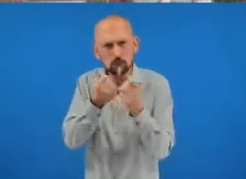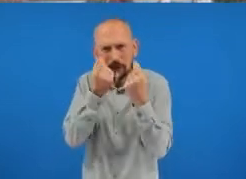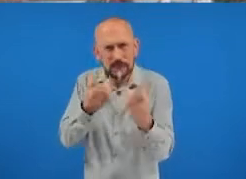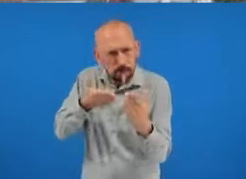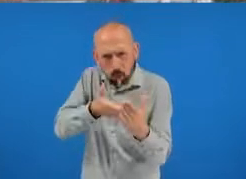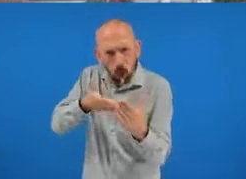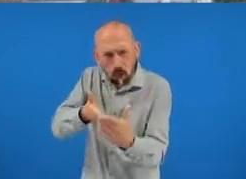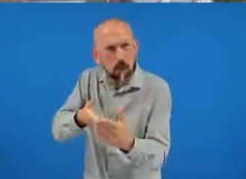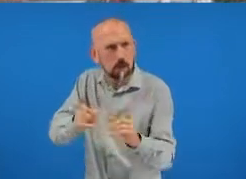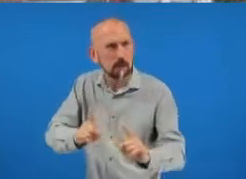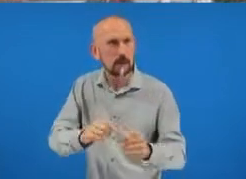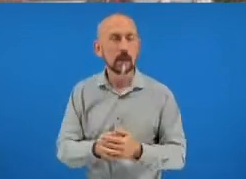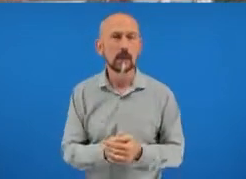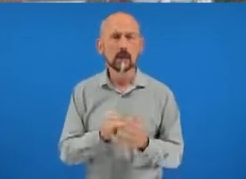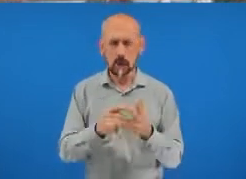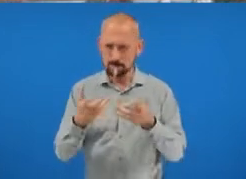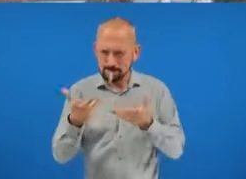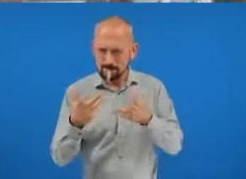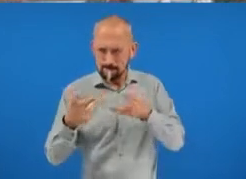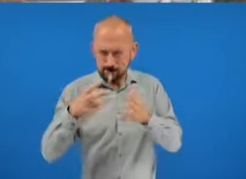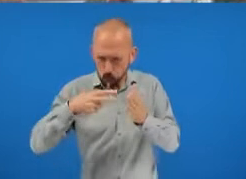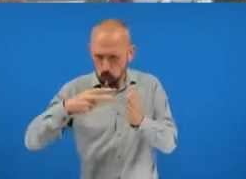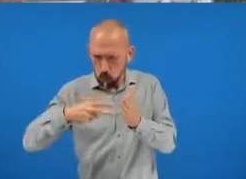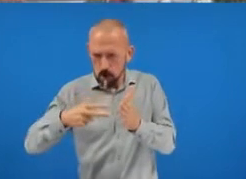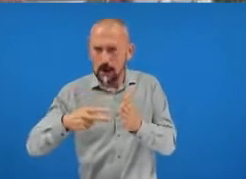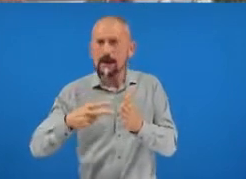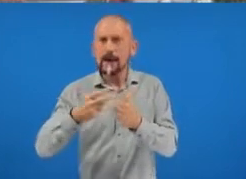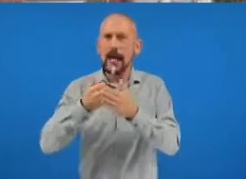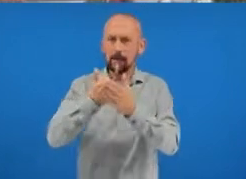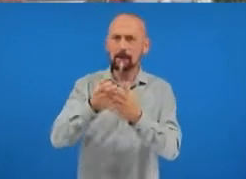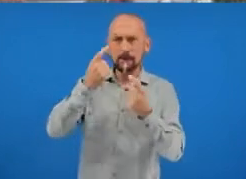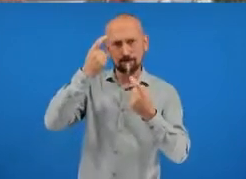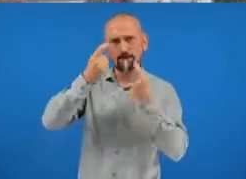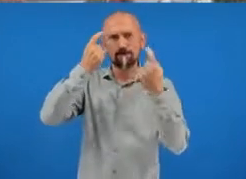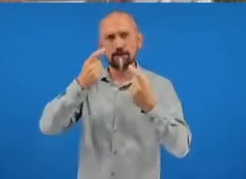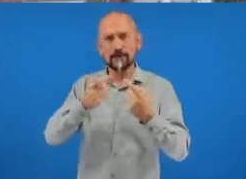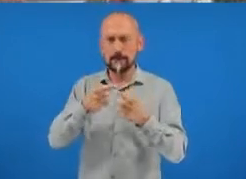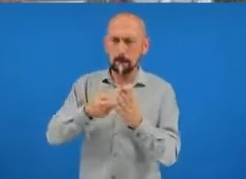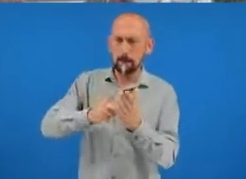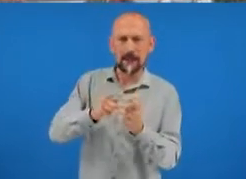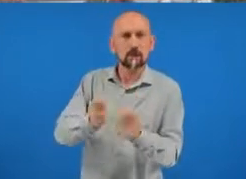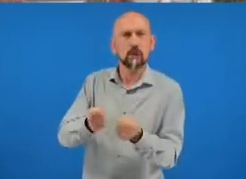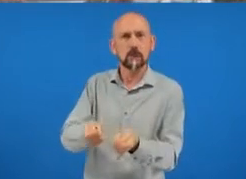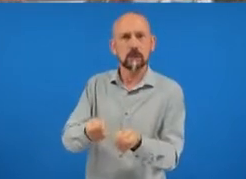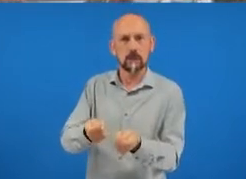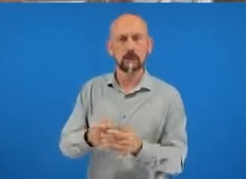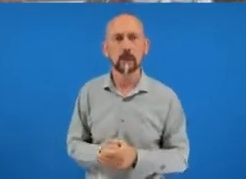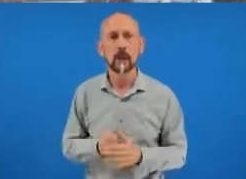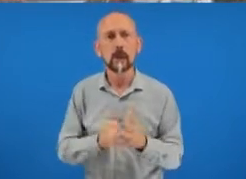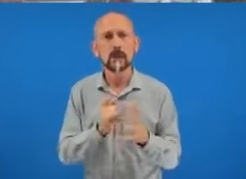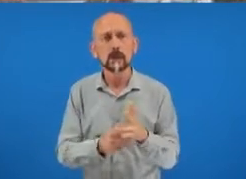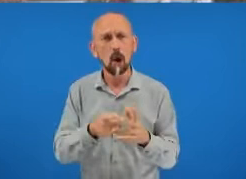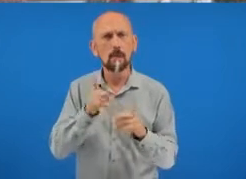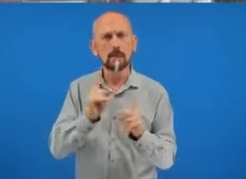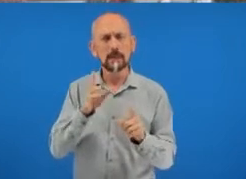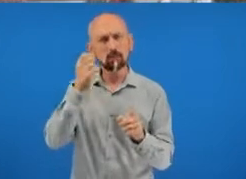closely at these questionnaires was key in guiding the plan to treatment. So what they were able to identify by looking at the thoughts questionnaire, which is a